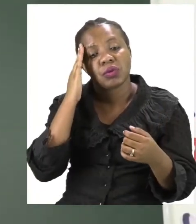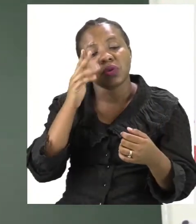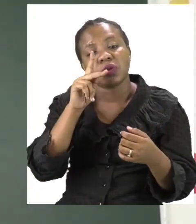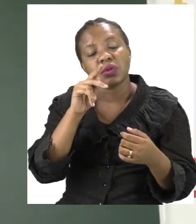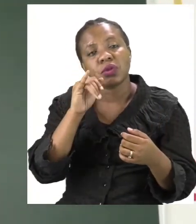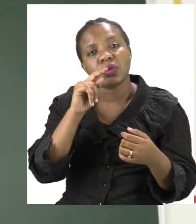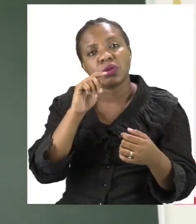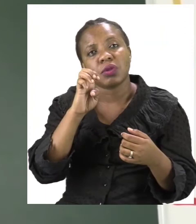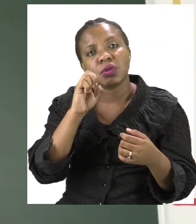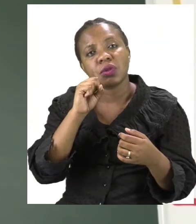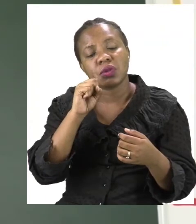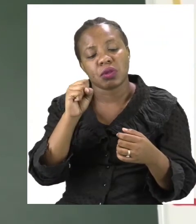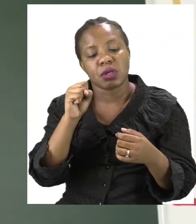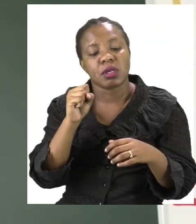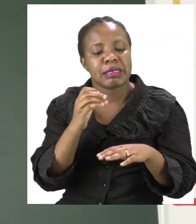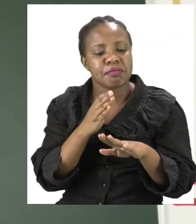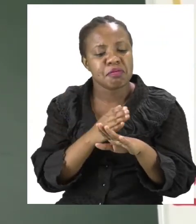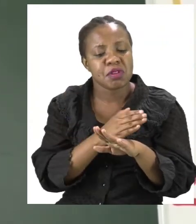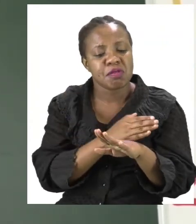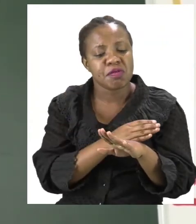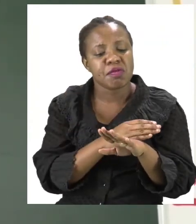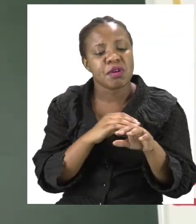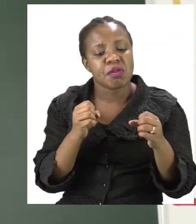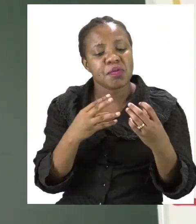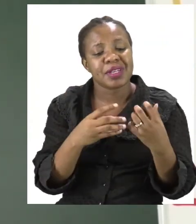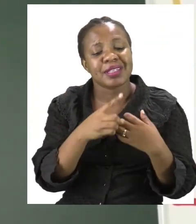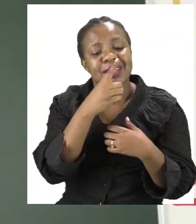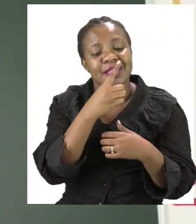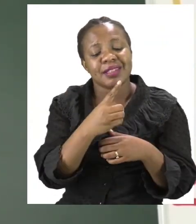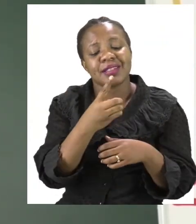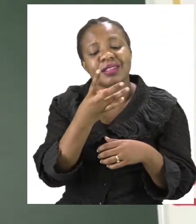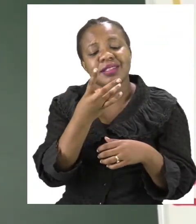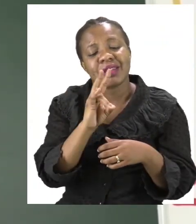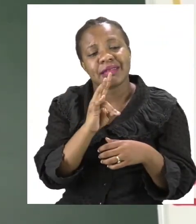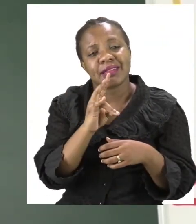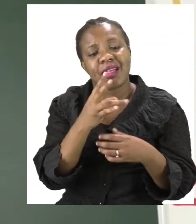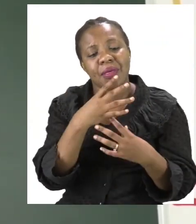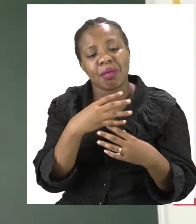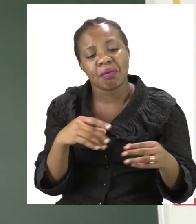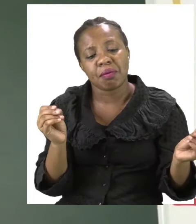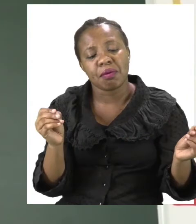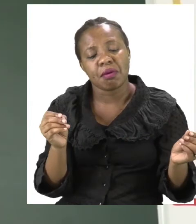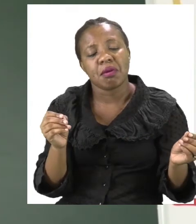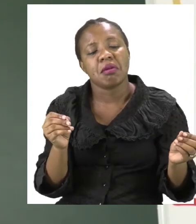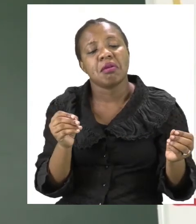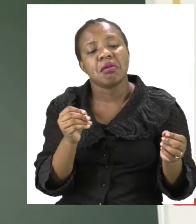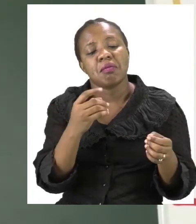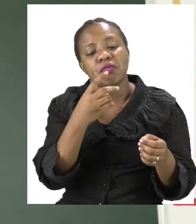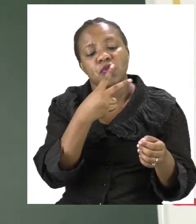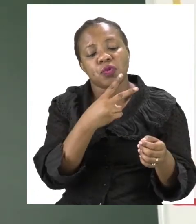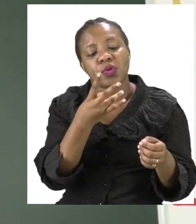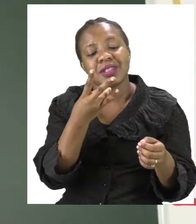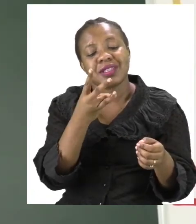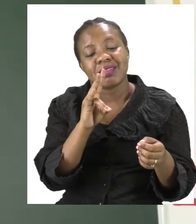add? Do we subtract? Or do we share? If you said that